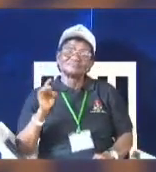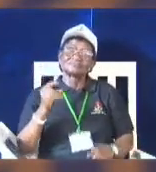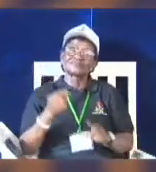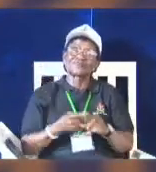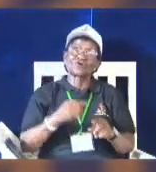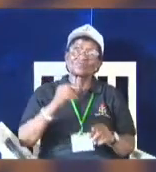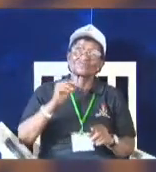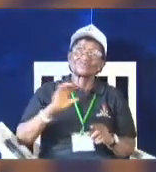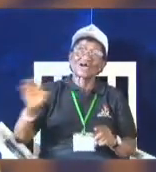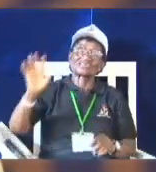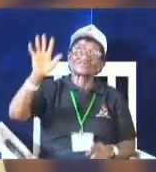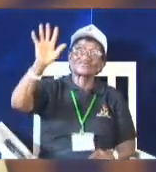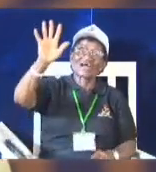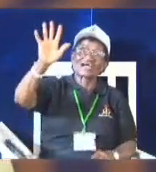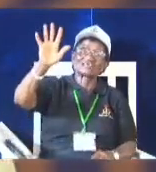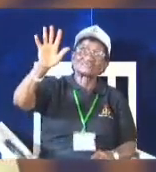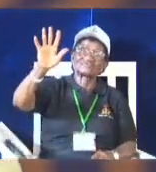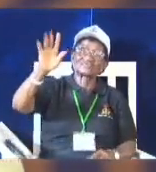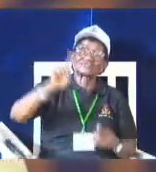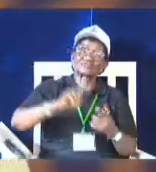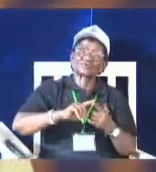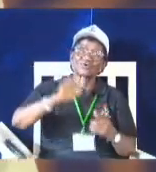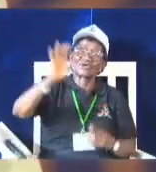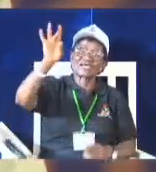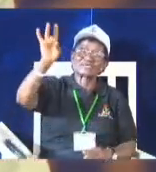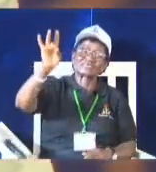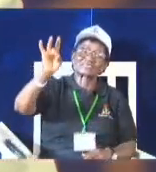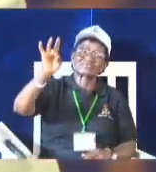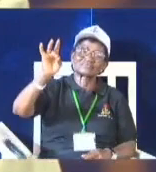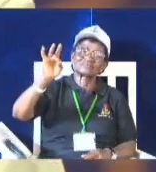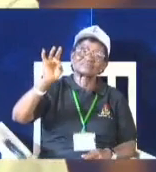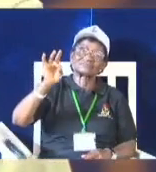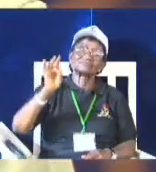from verse 5 to 8.